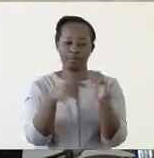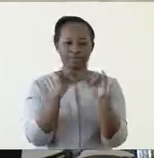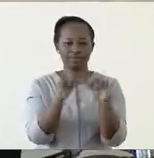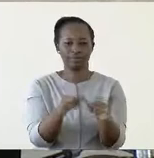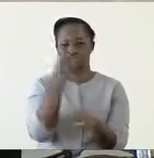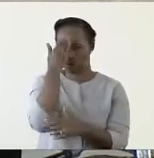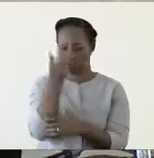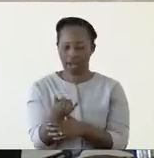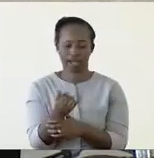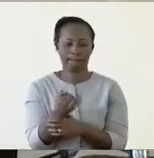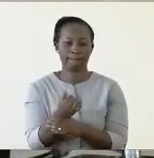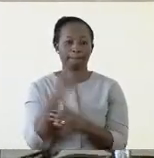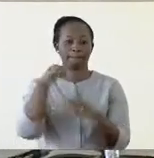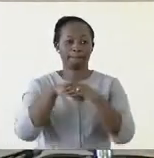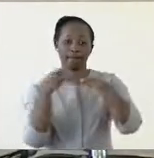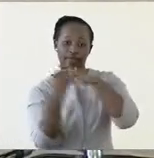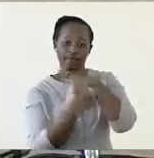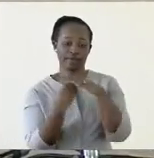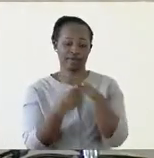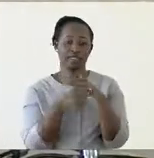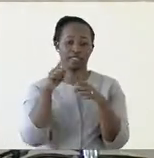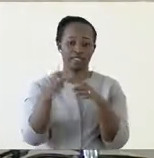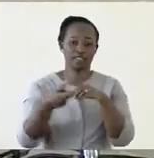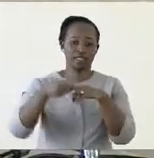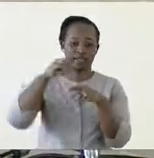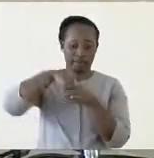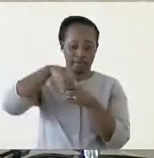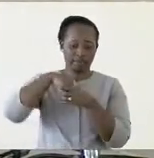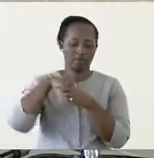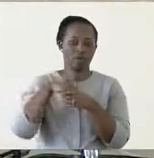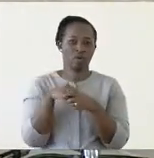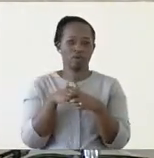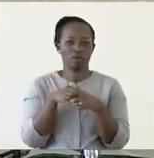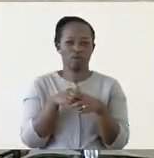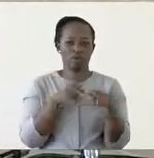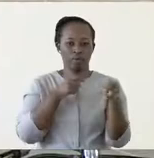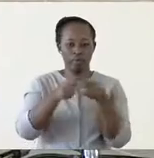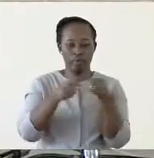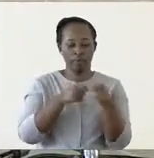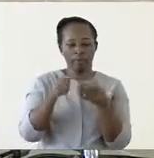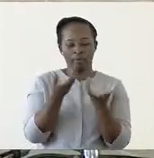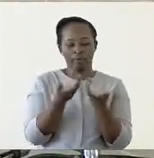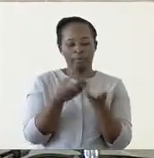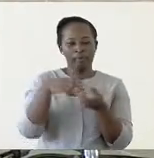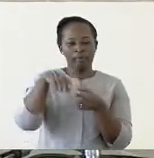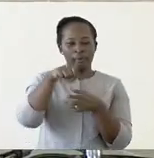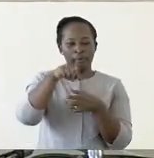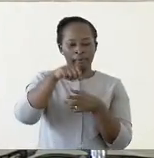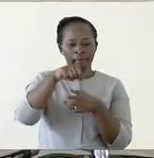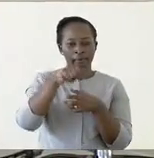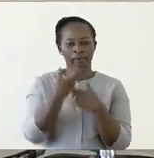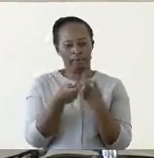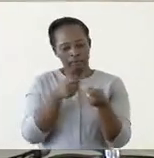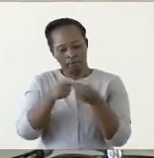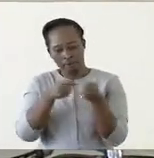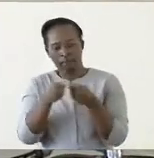Maintaining a constant internal environment, it involves the regulating of salts, regulating of